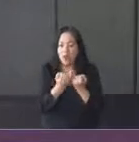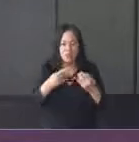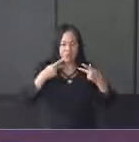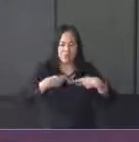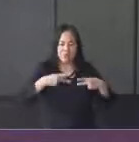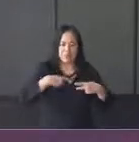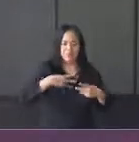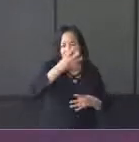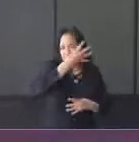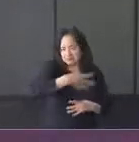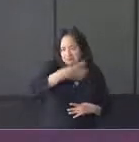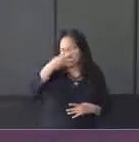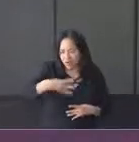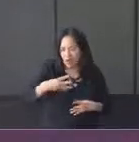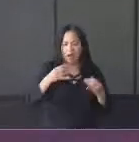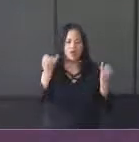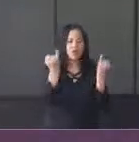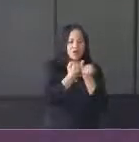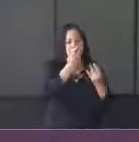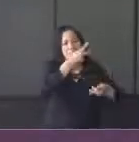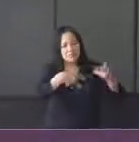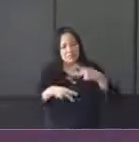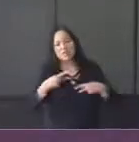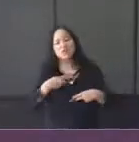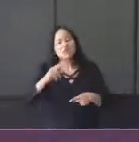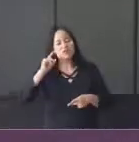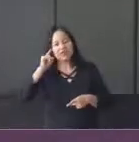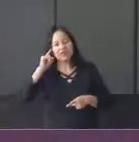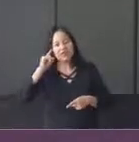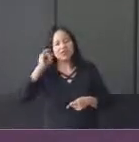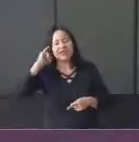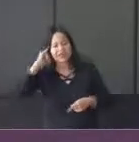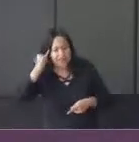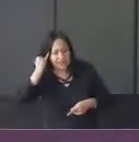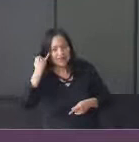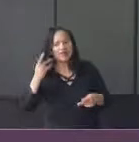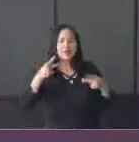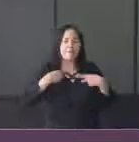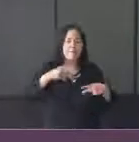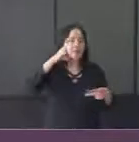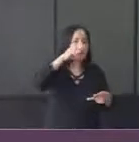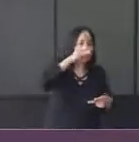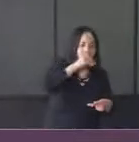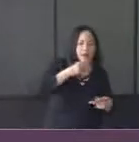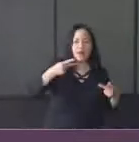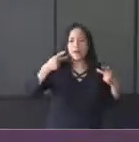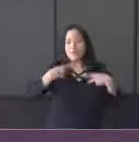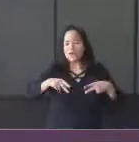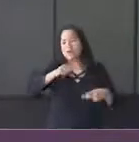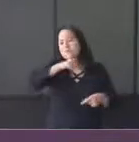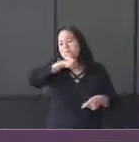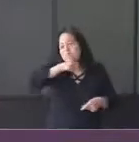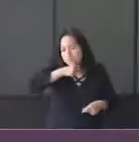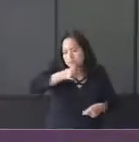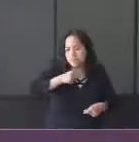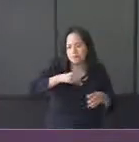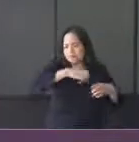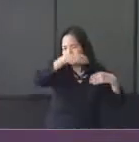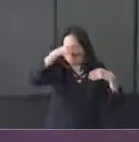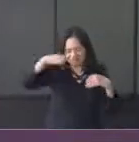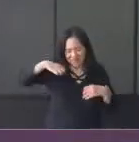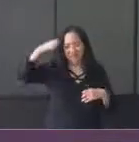the LGBT population, indigenous peoples, Afro-descendants, disabled people, elders.